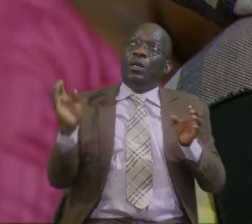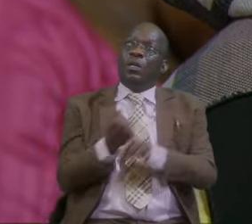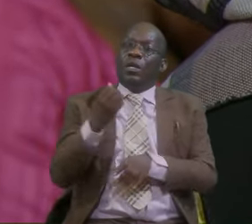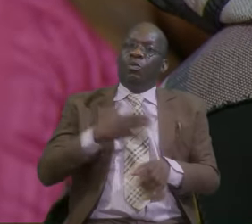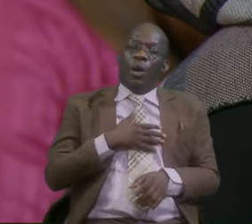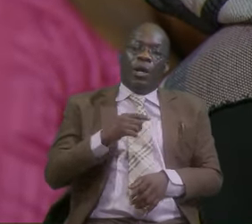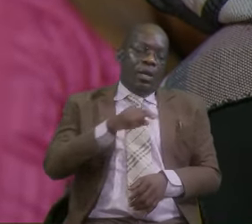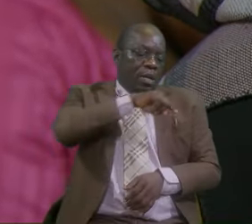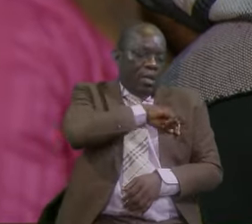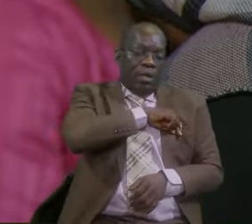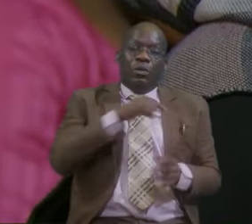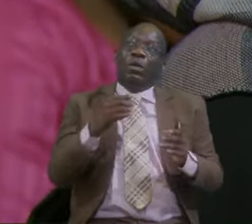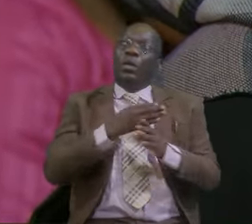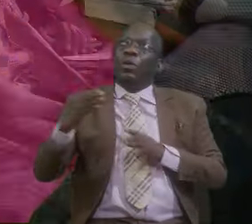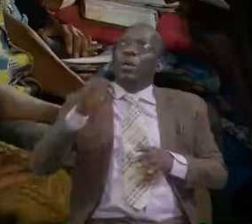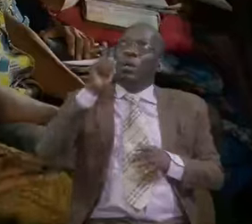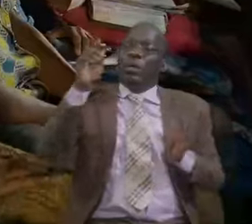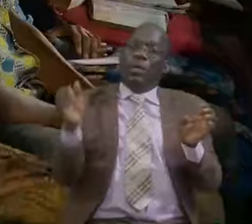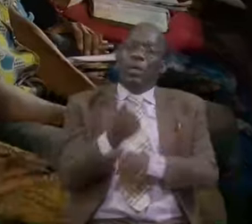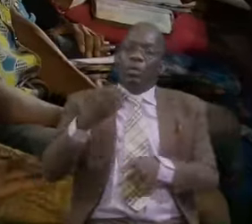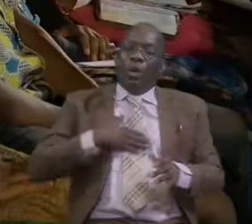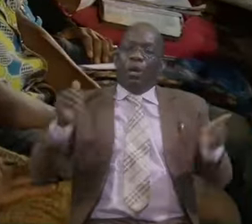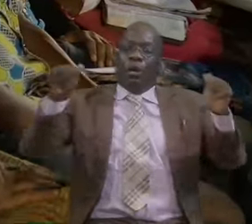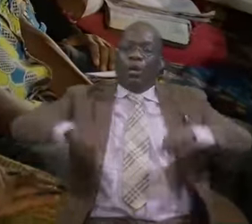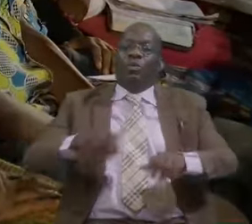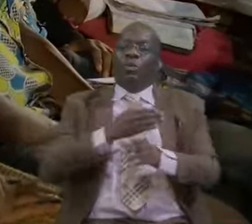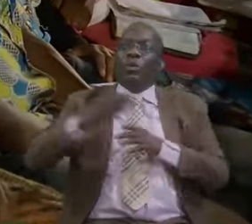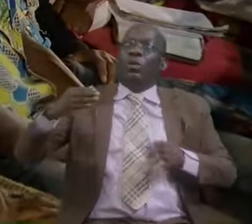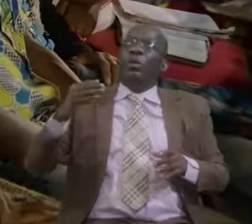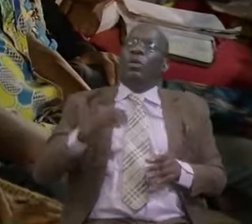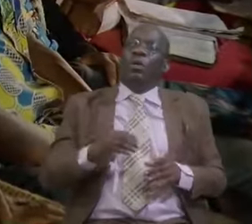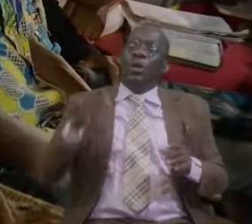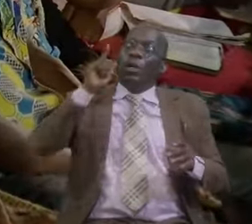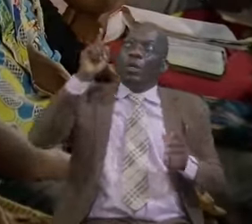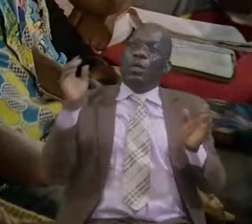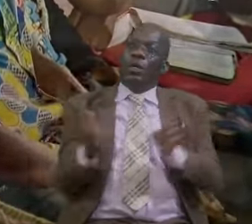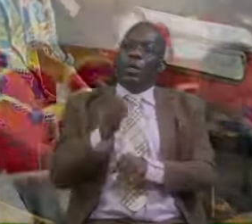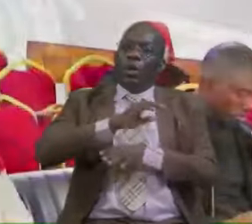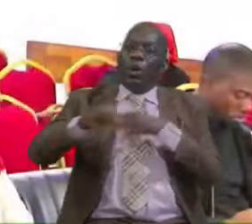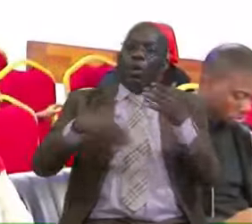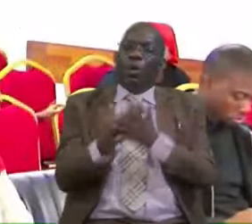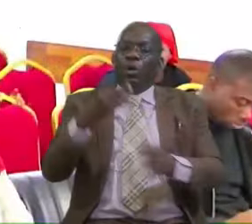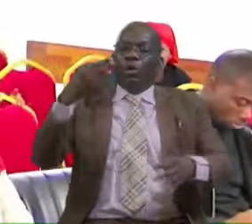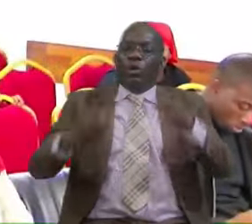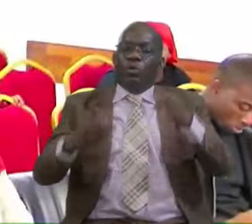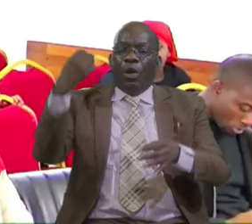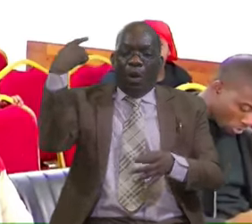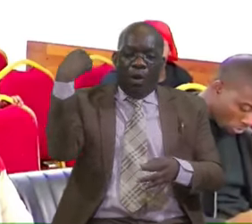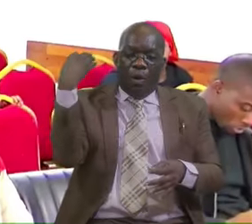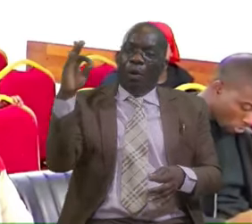my condemnation away, he takes all the judgment of eternity, he takes that